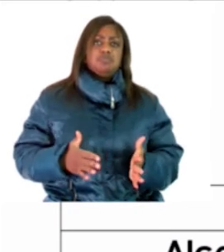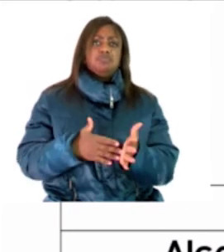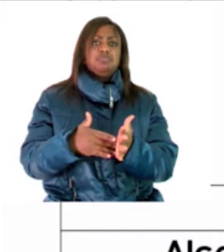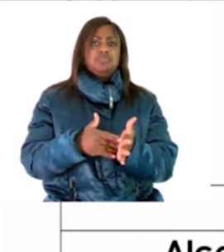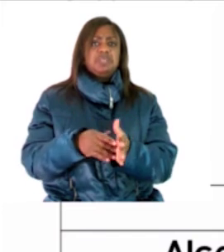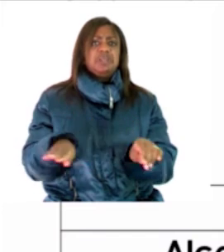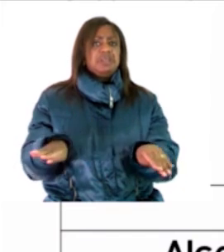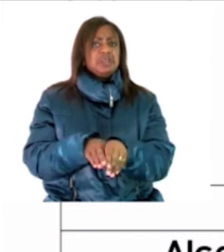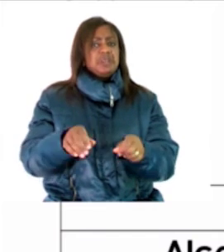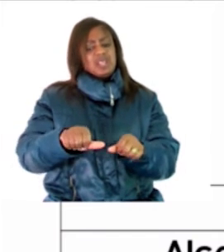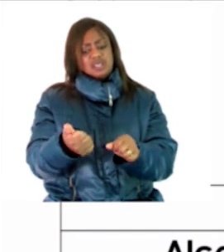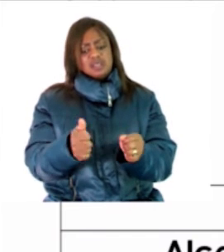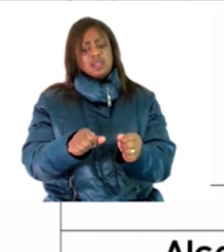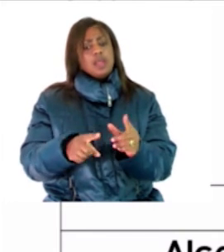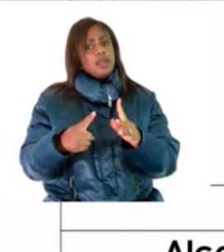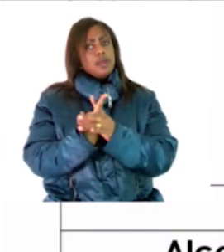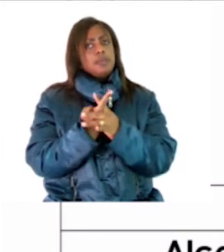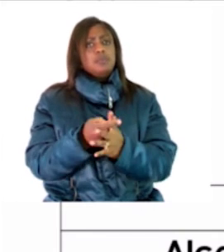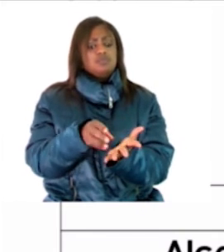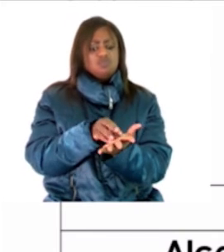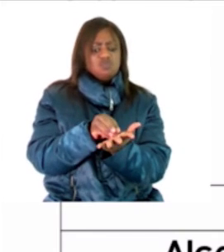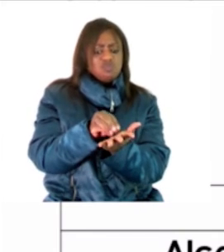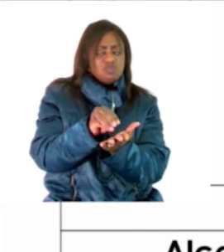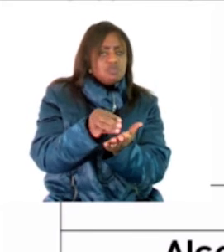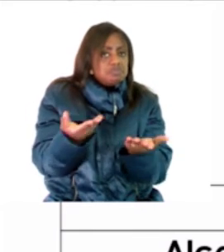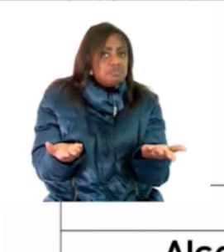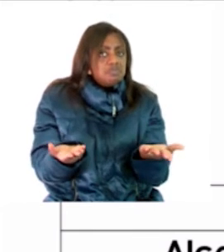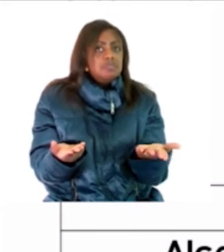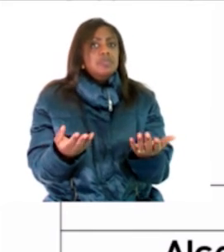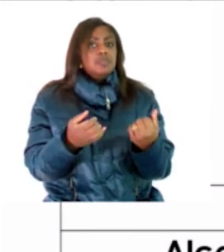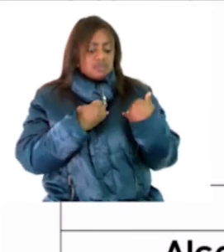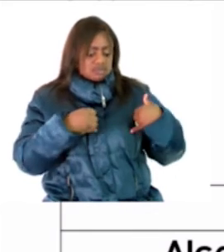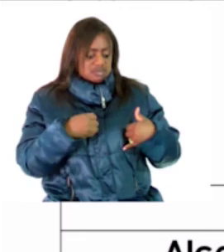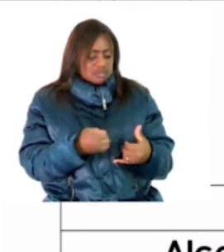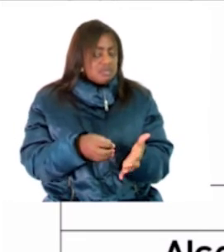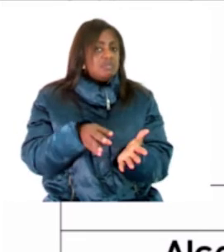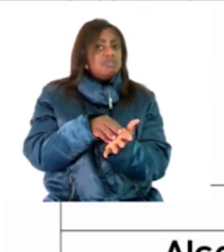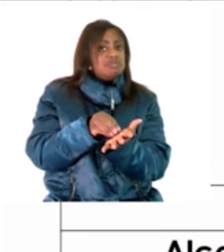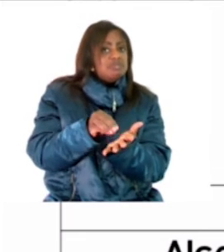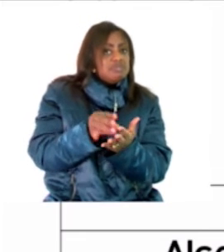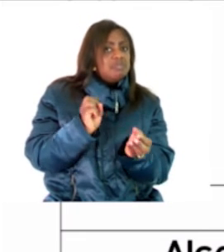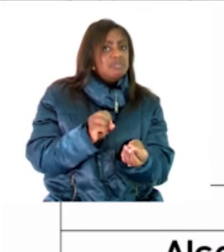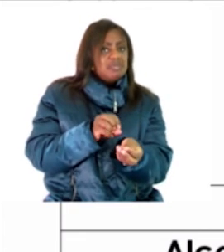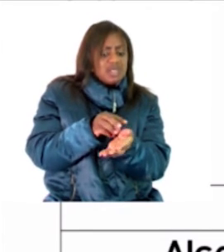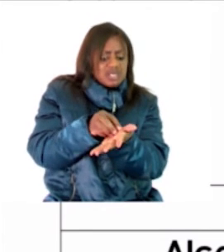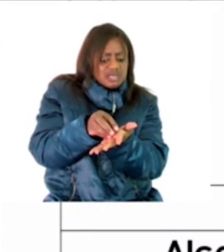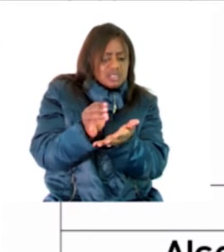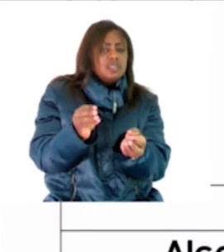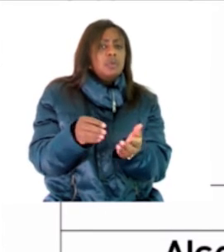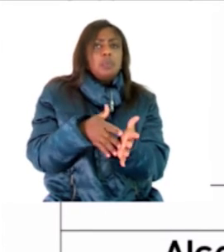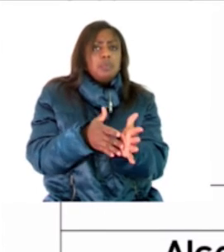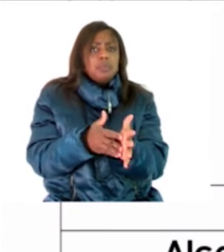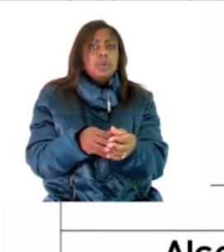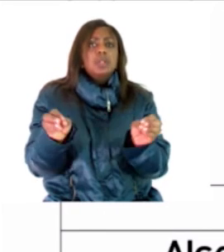the medications are very expensive. So if you are smoking, you might suffer from lung cancer, and then at the end of the day,